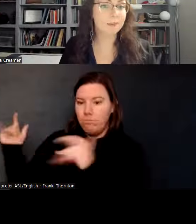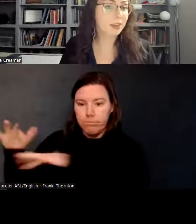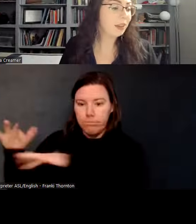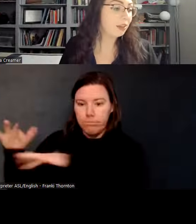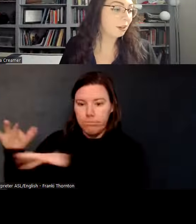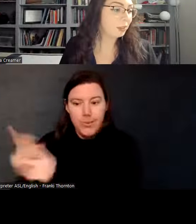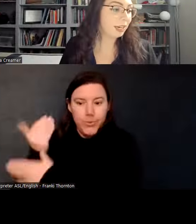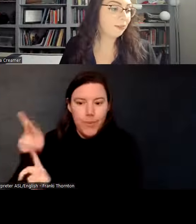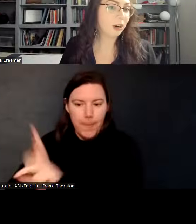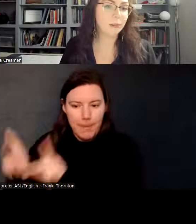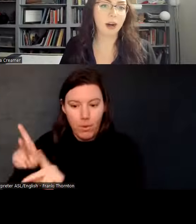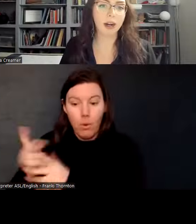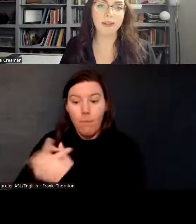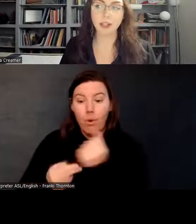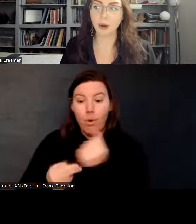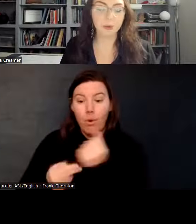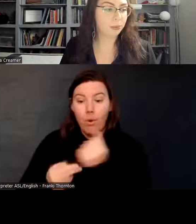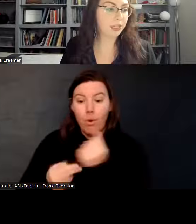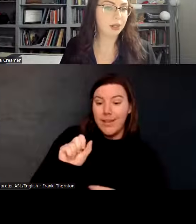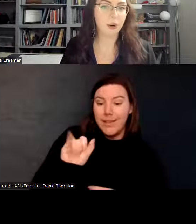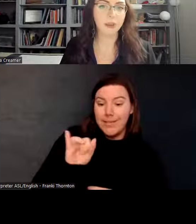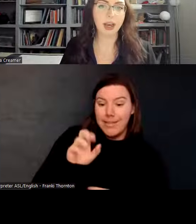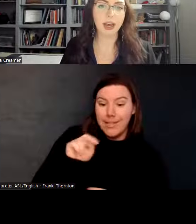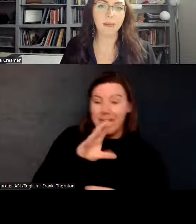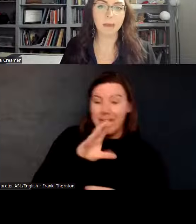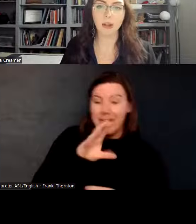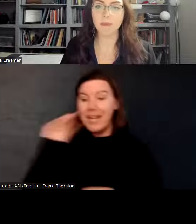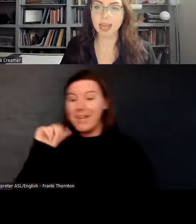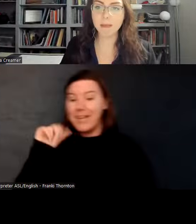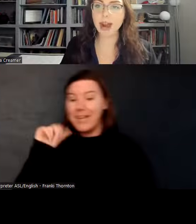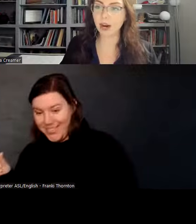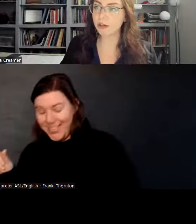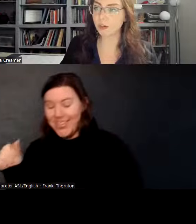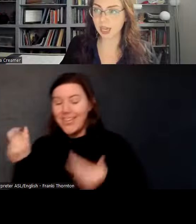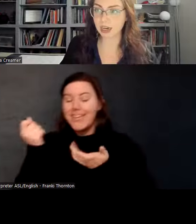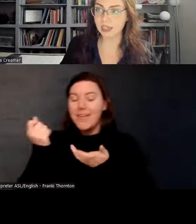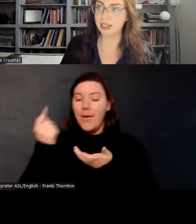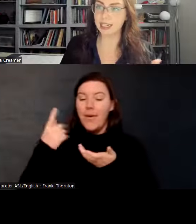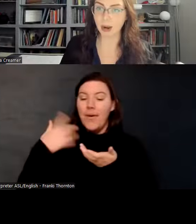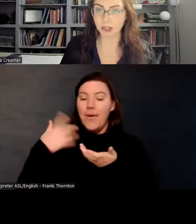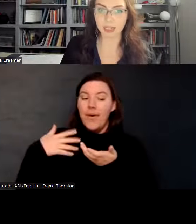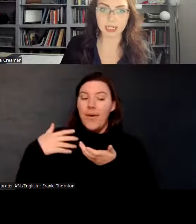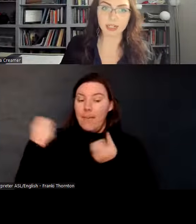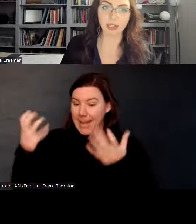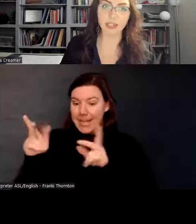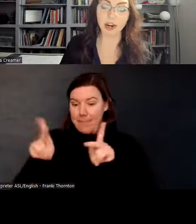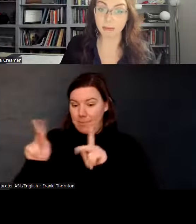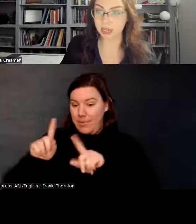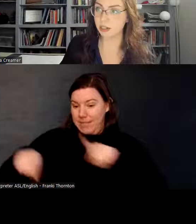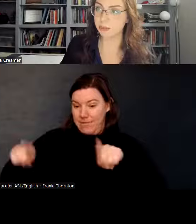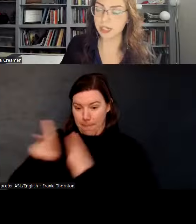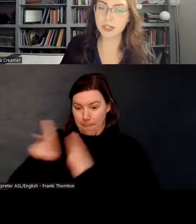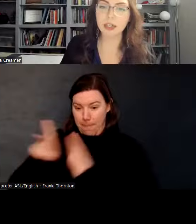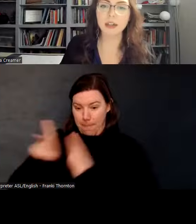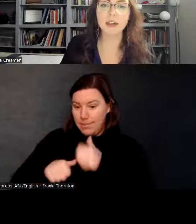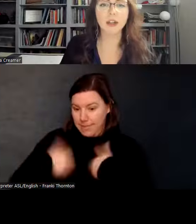not. From cuneiform archives alone, we know that people of many backgrounds resided in this outer city, such as